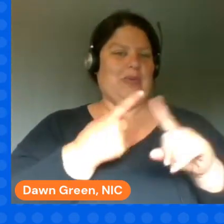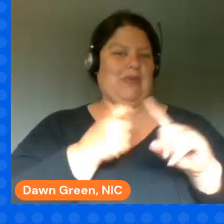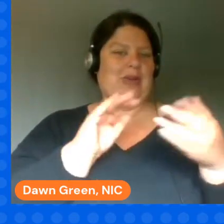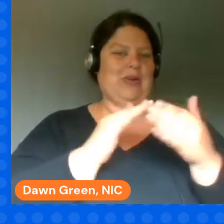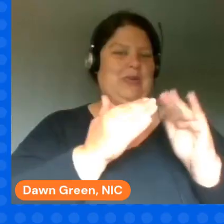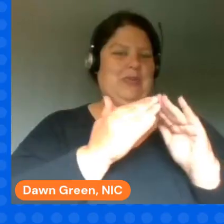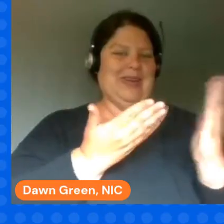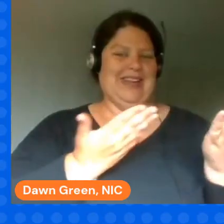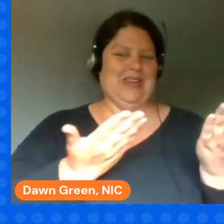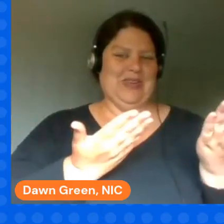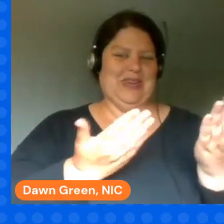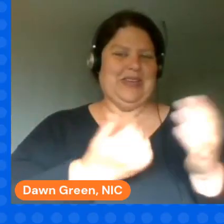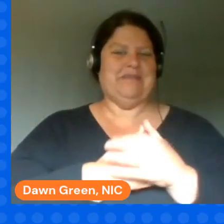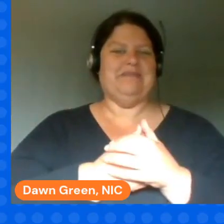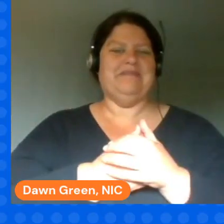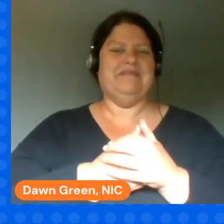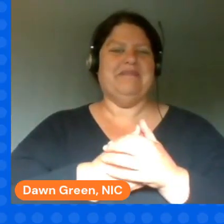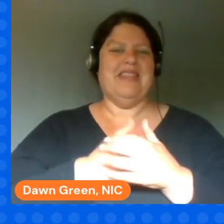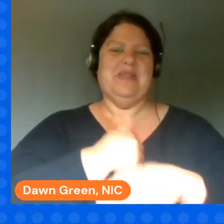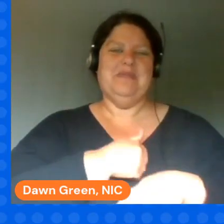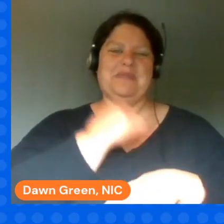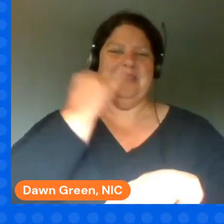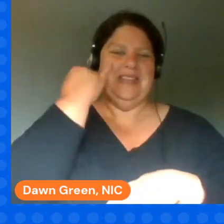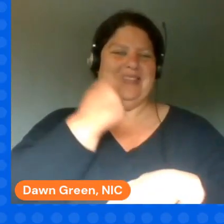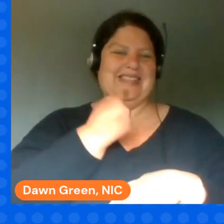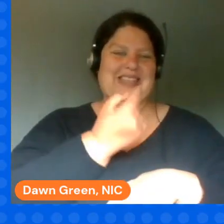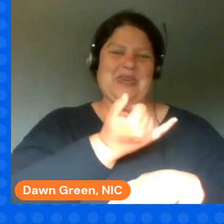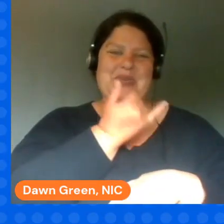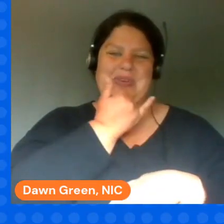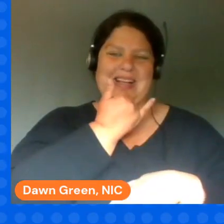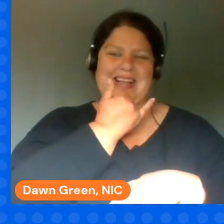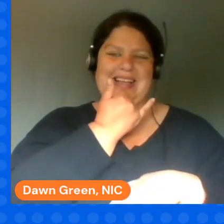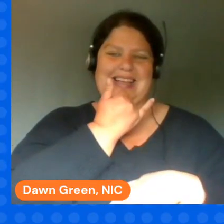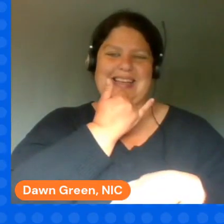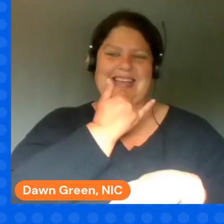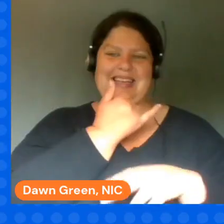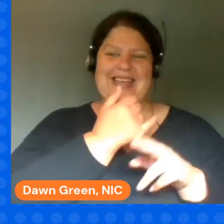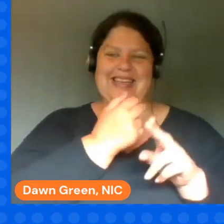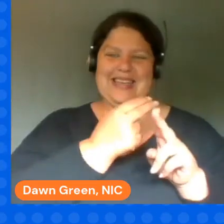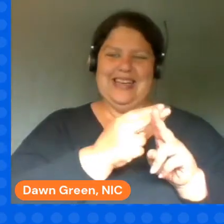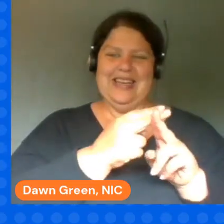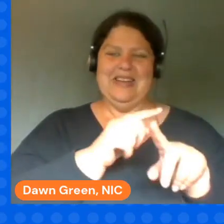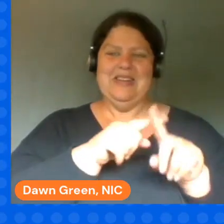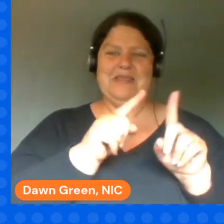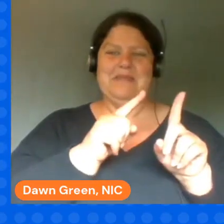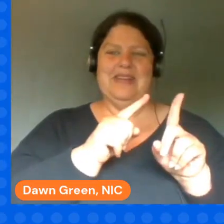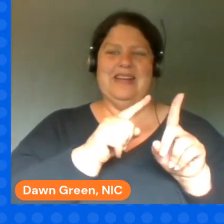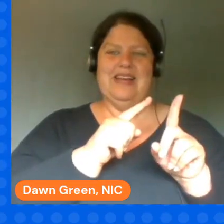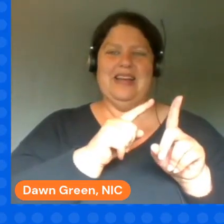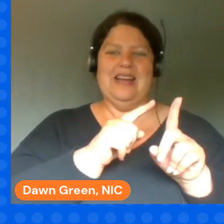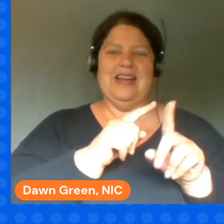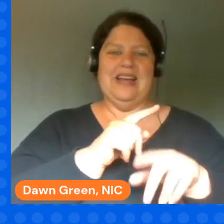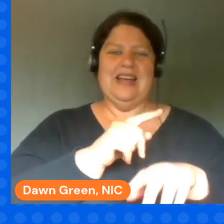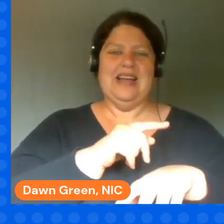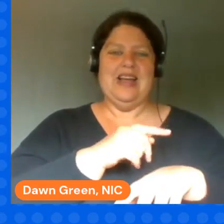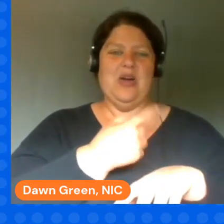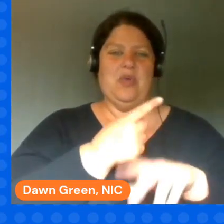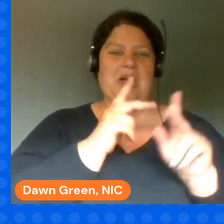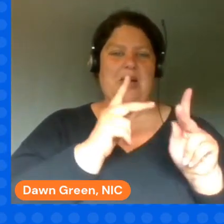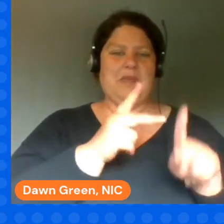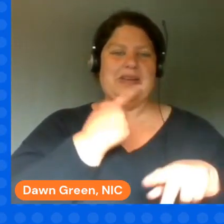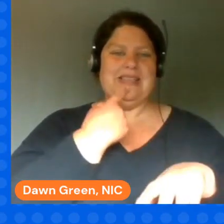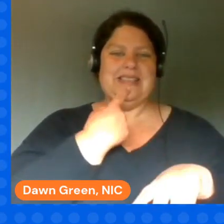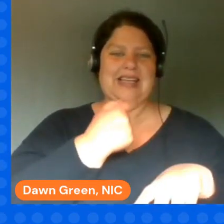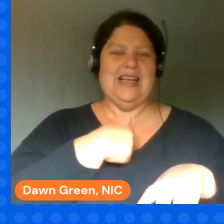there's, I'm sorry if I'm pronouncing it not correctly, but Sowan Kim is saying, I'm hosting an